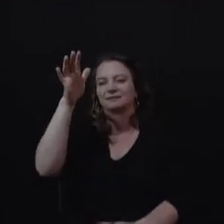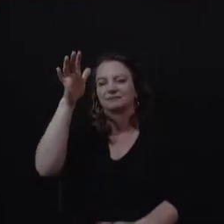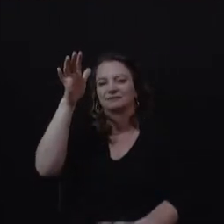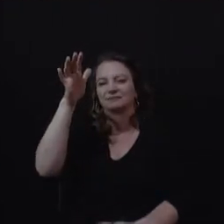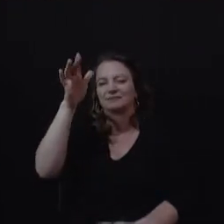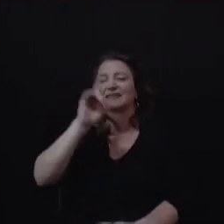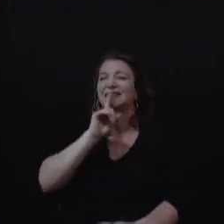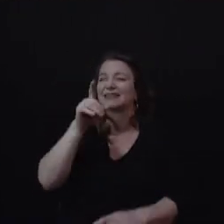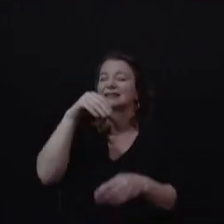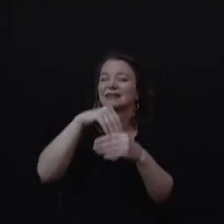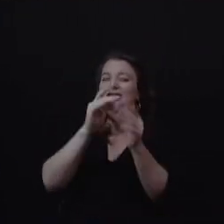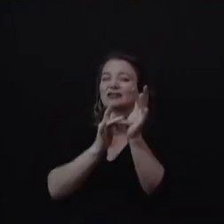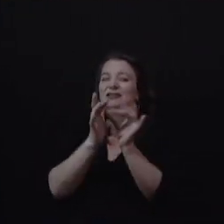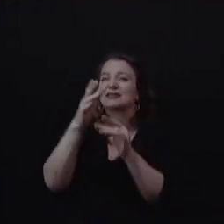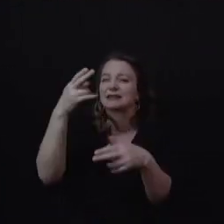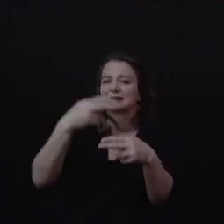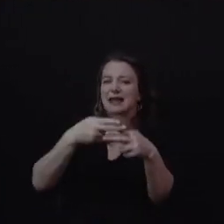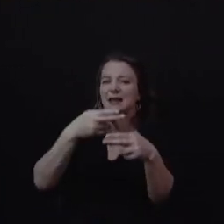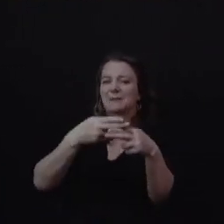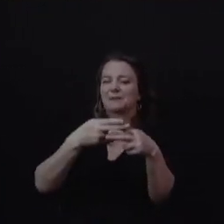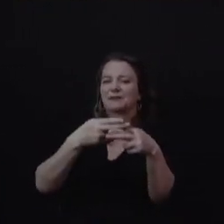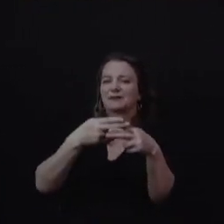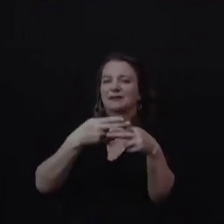it is in Jesus' name that we